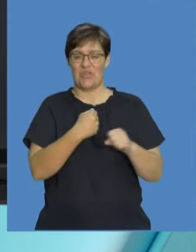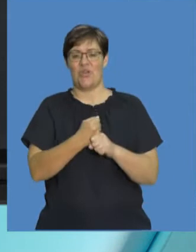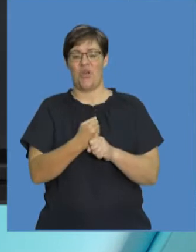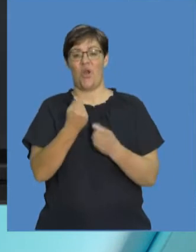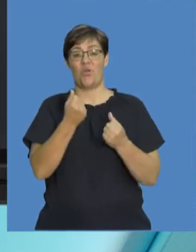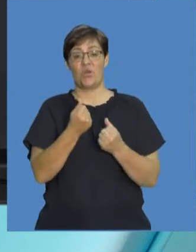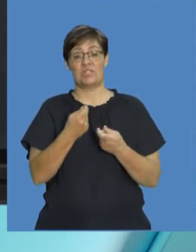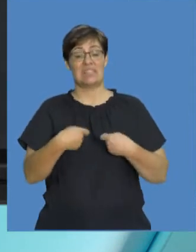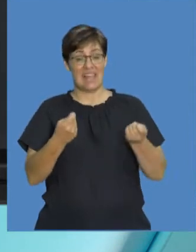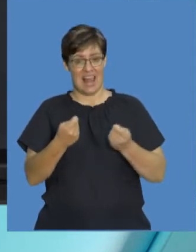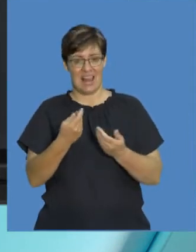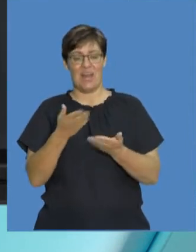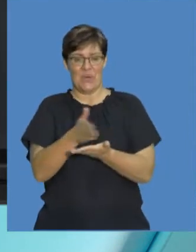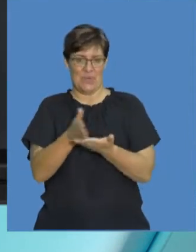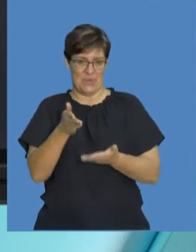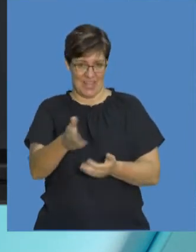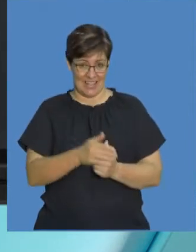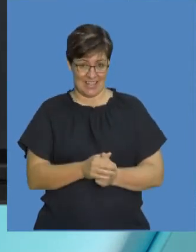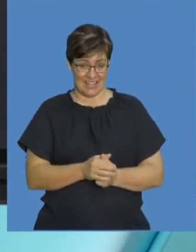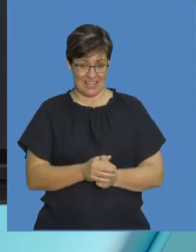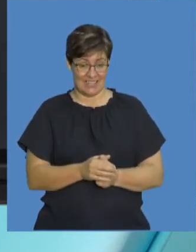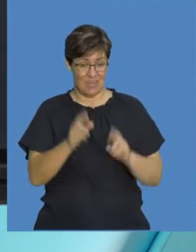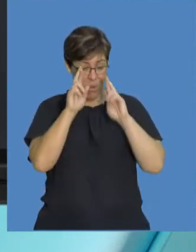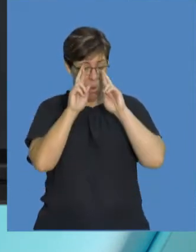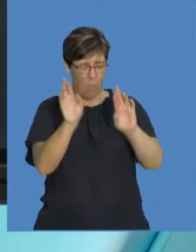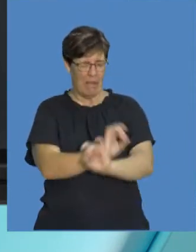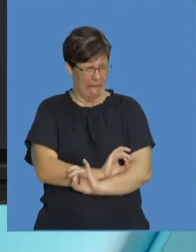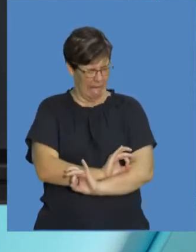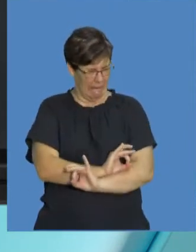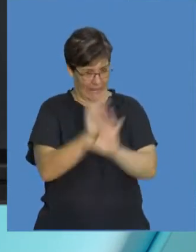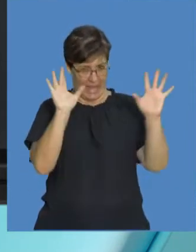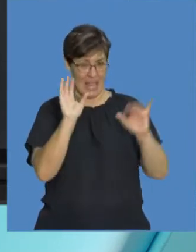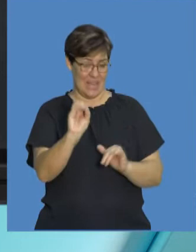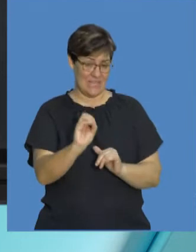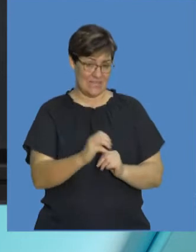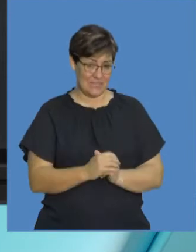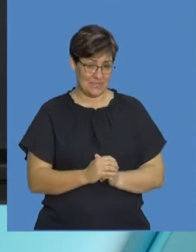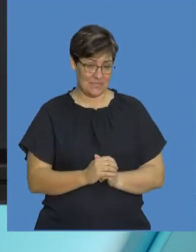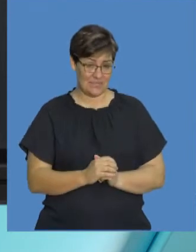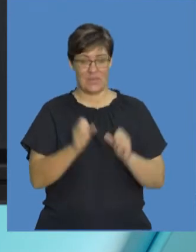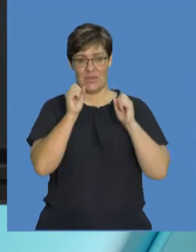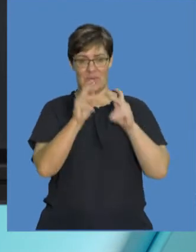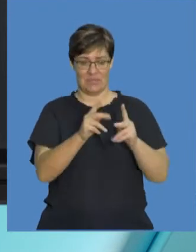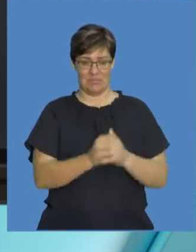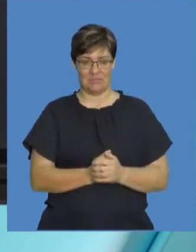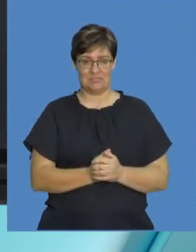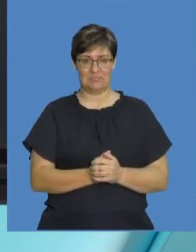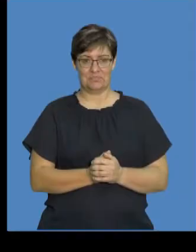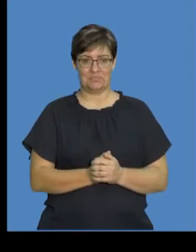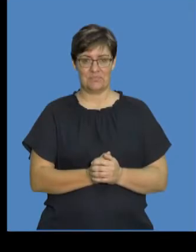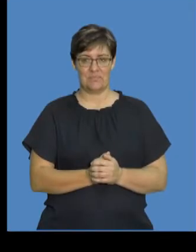this year's cost of sales. I hope this is crystal clear to you guys.